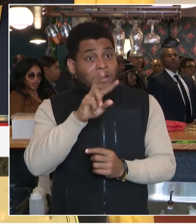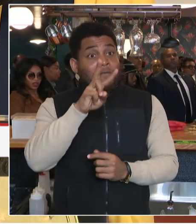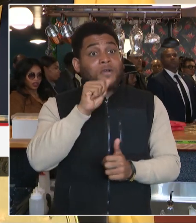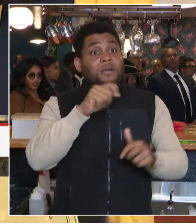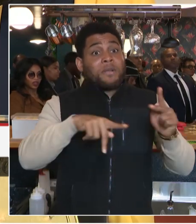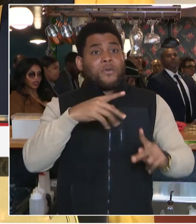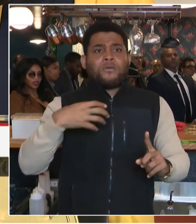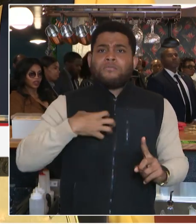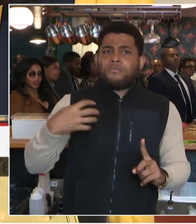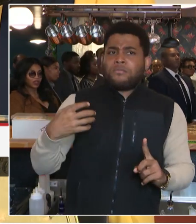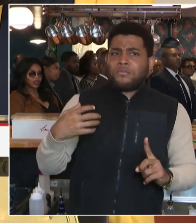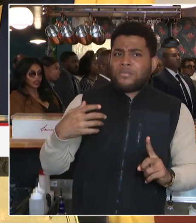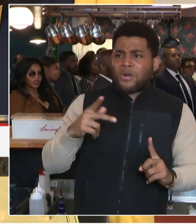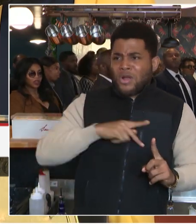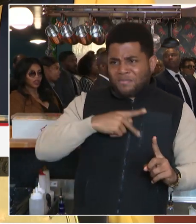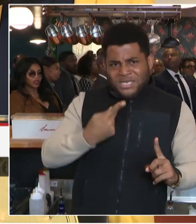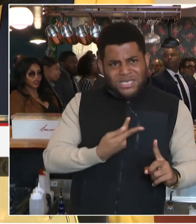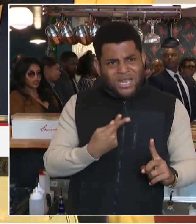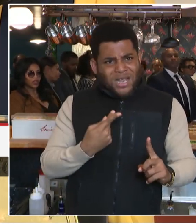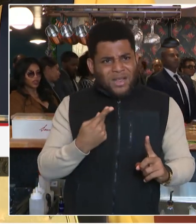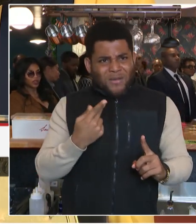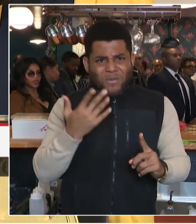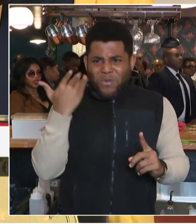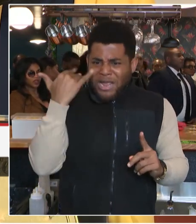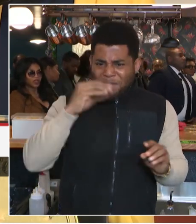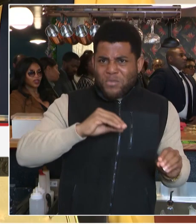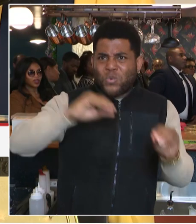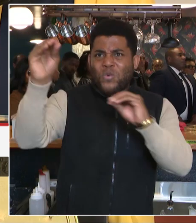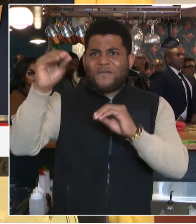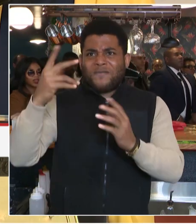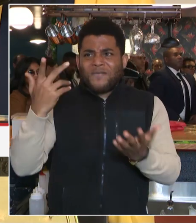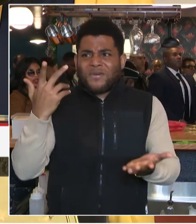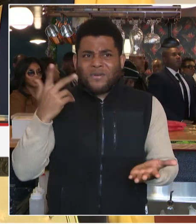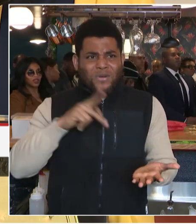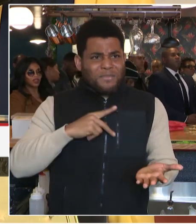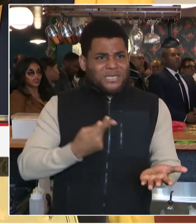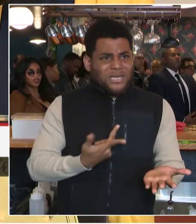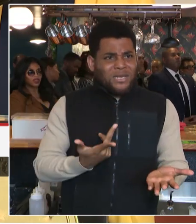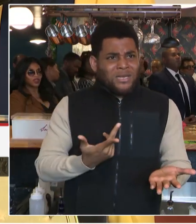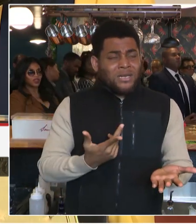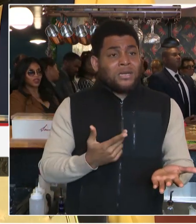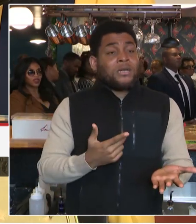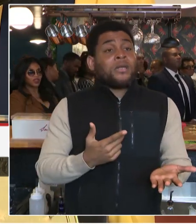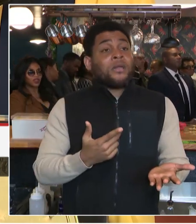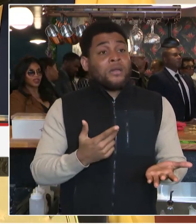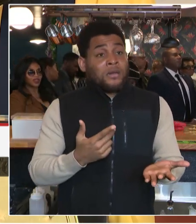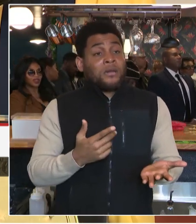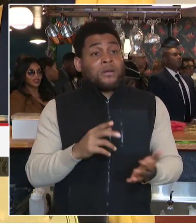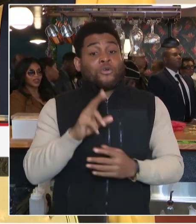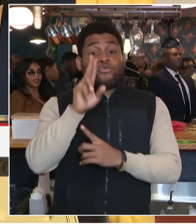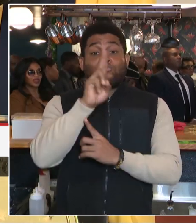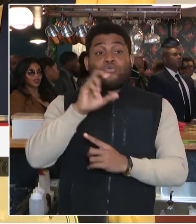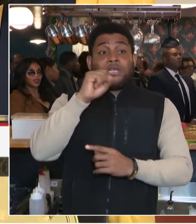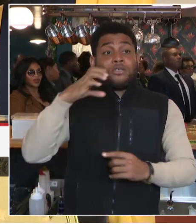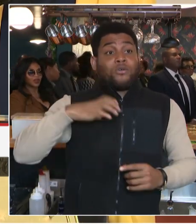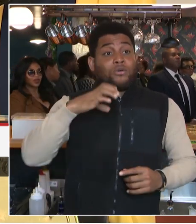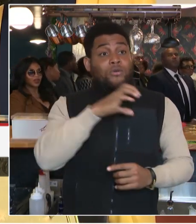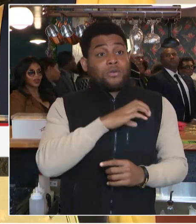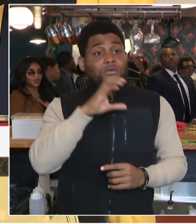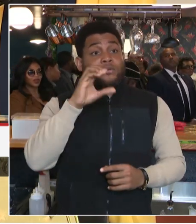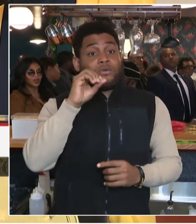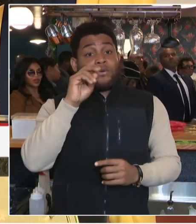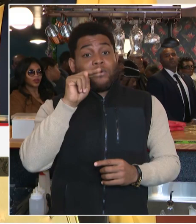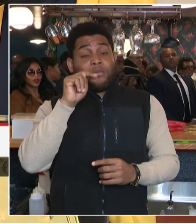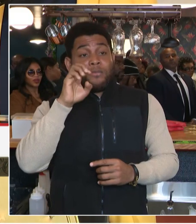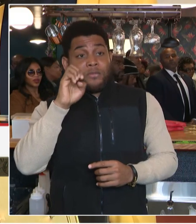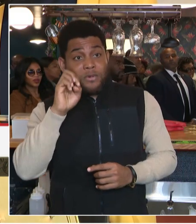Hill, Congressman Comer has expressed his concerns with the FBI in general. Does this now not put